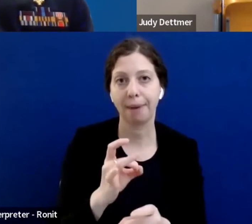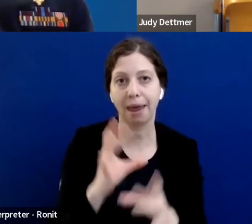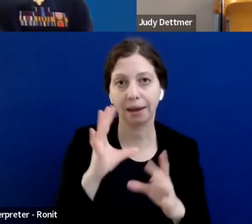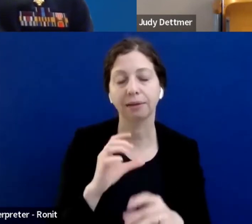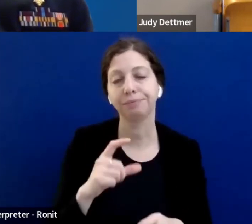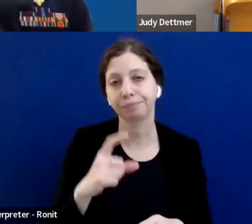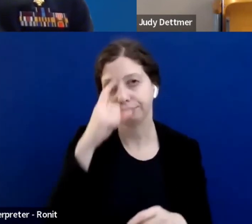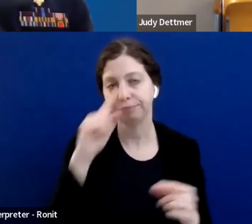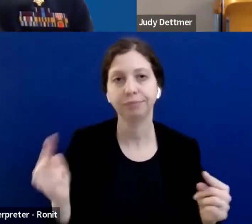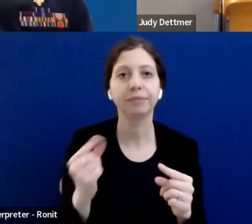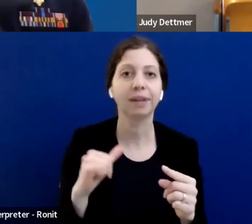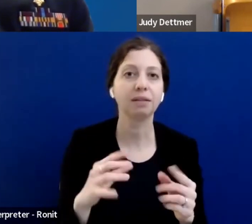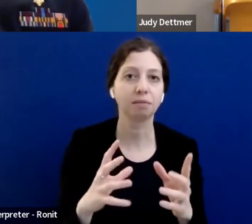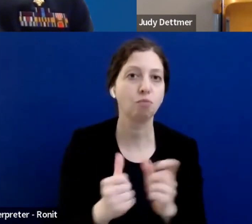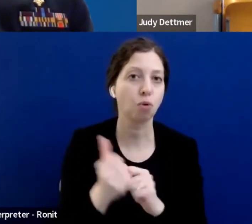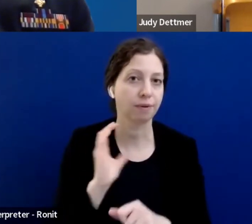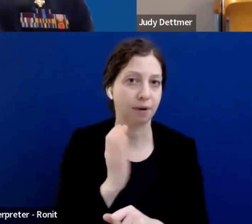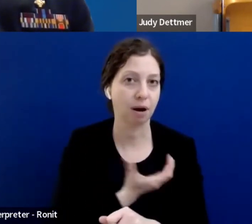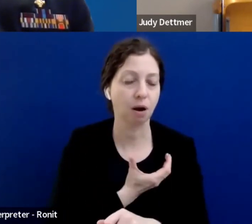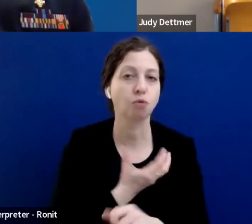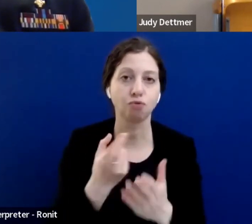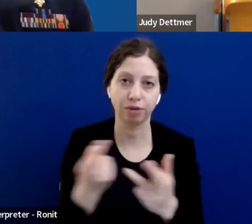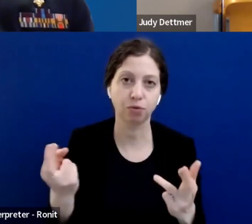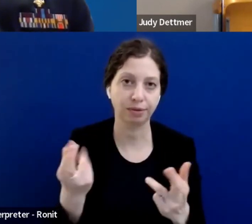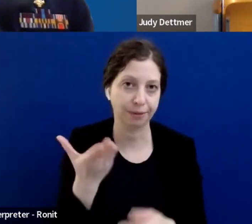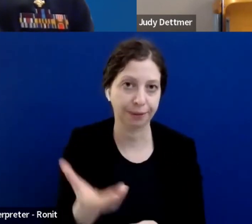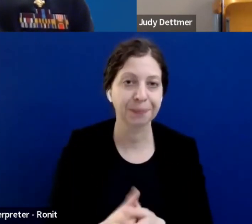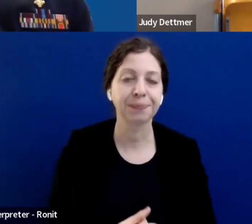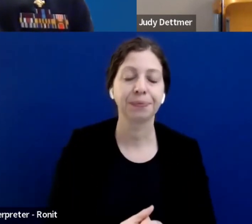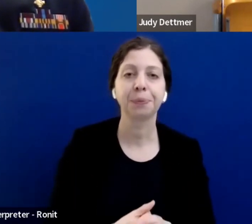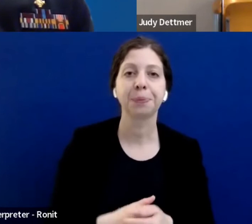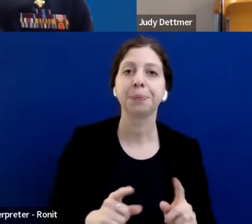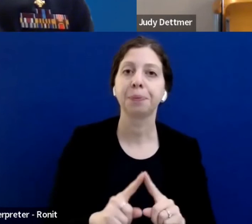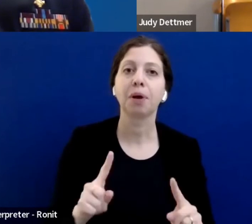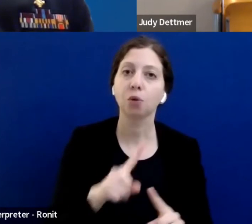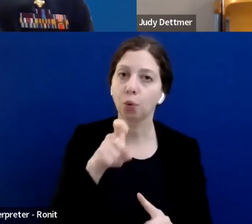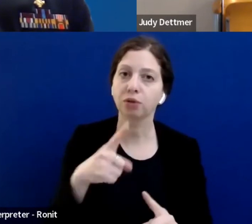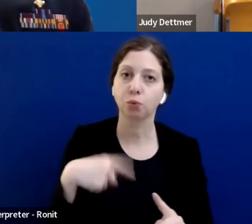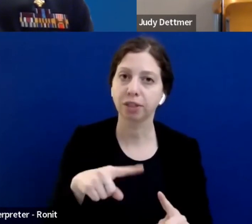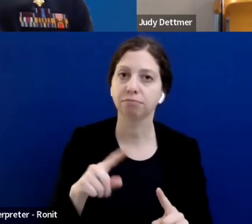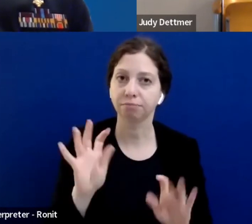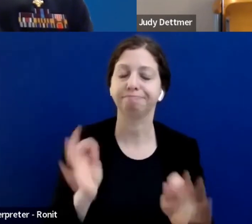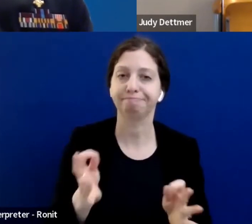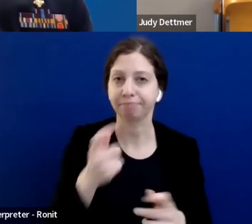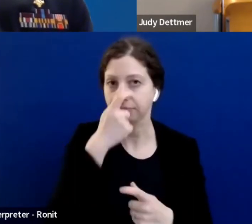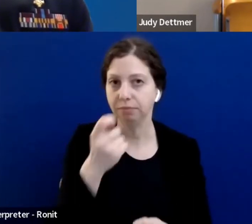we spend most of our resources. But it's a question we're certainly interested in as